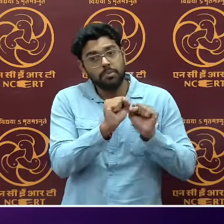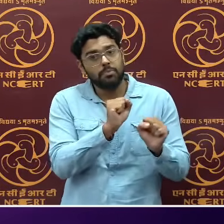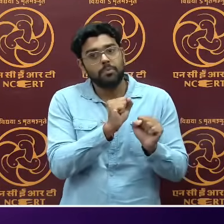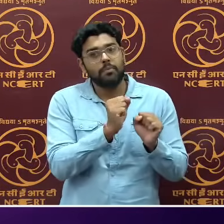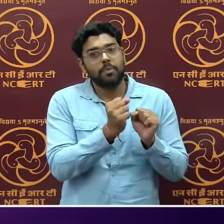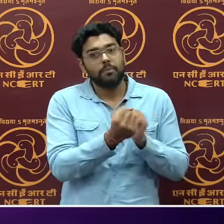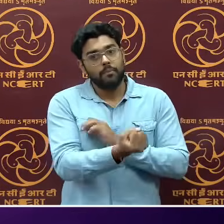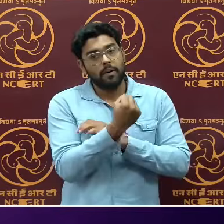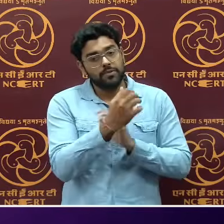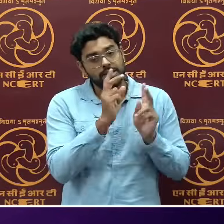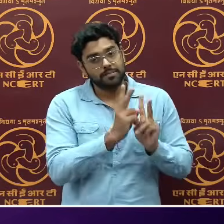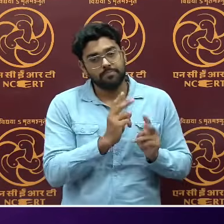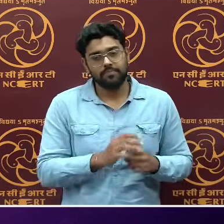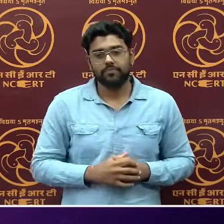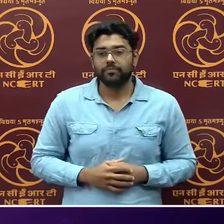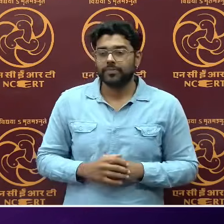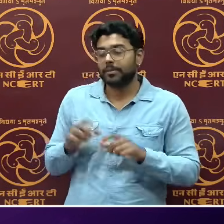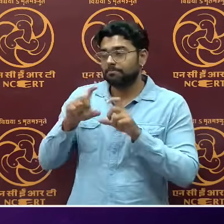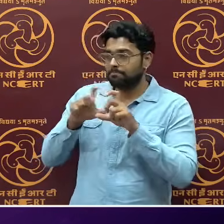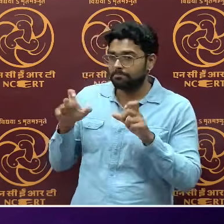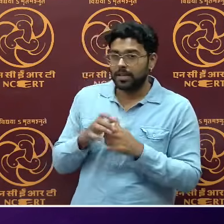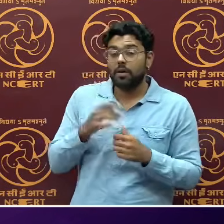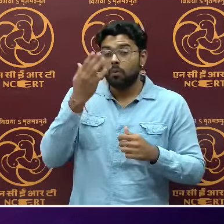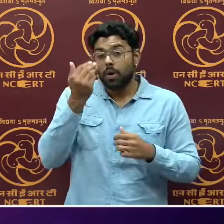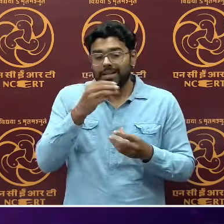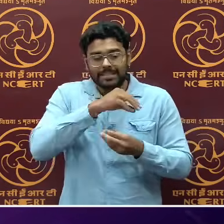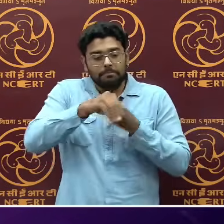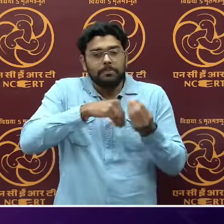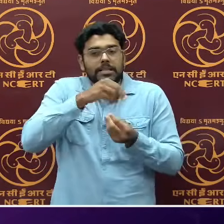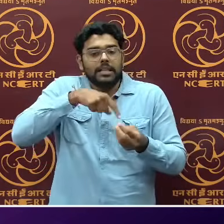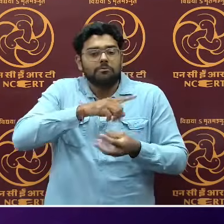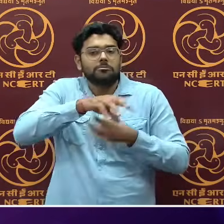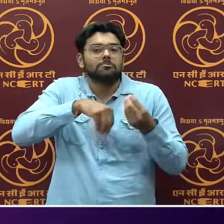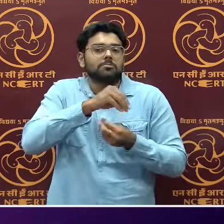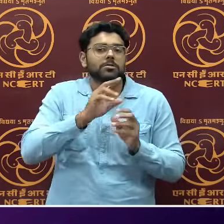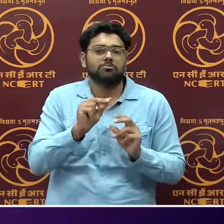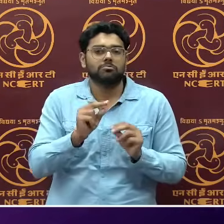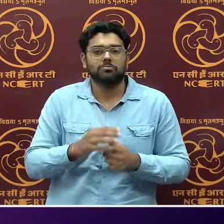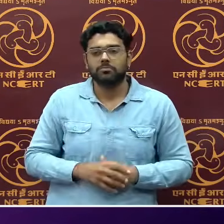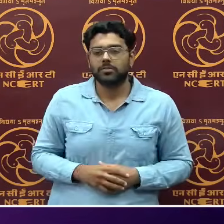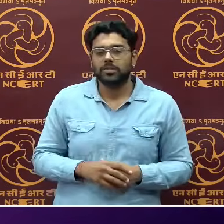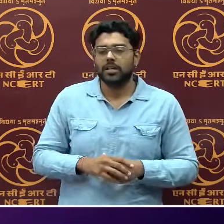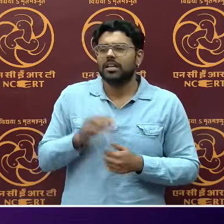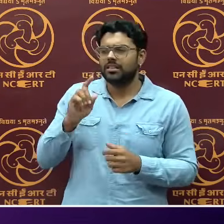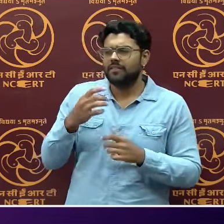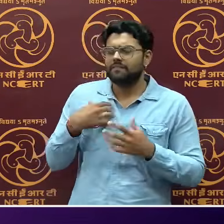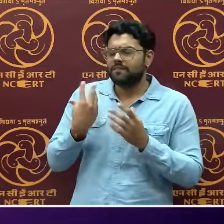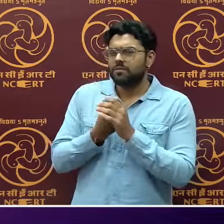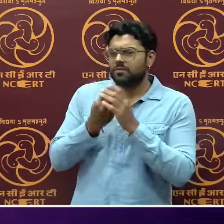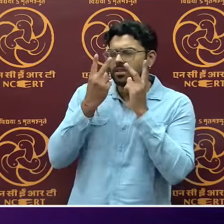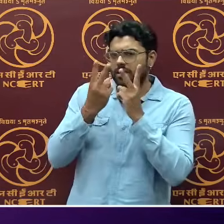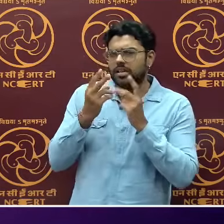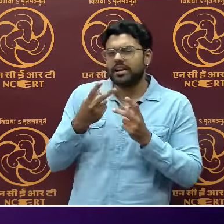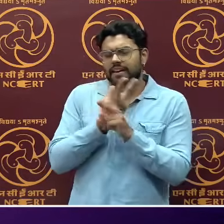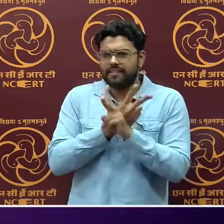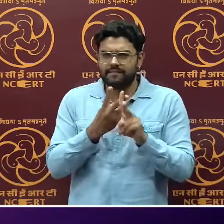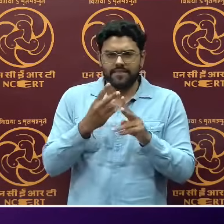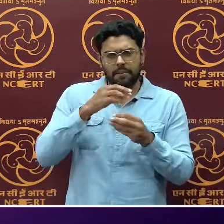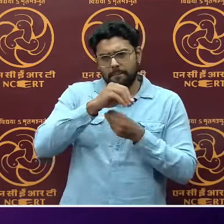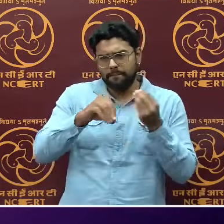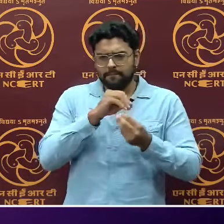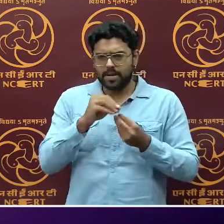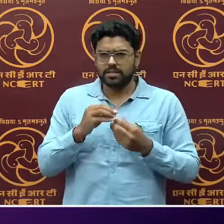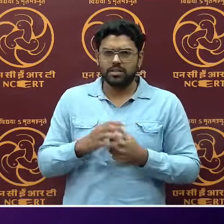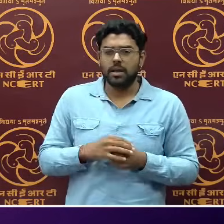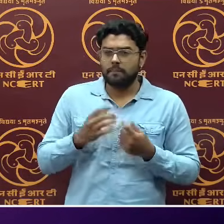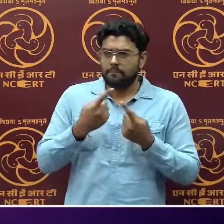properties Clear, because ma'am. they are not mixing up into each other. Yes, and we have seen all type of mixtures. Do